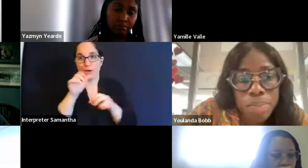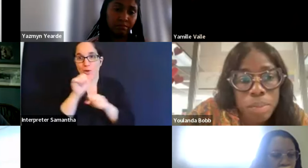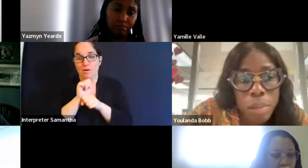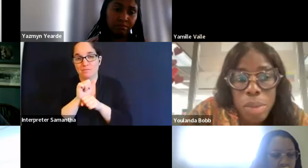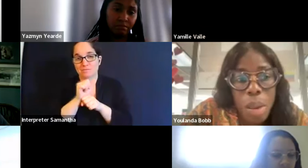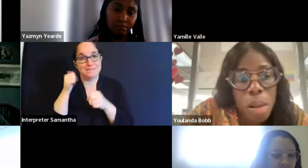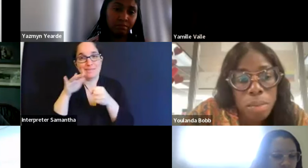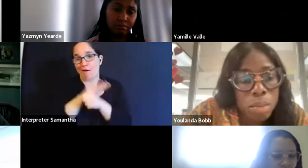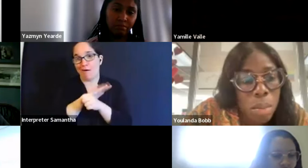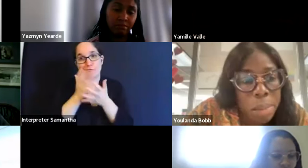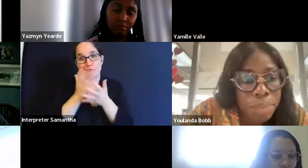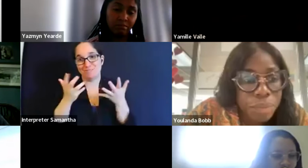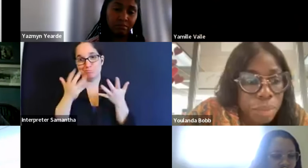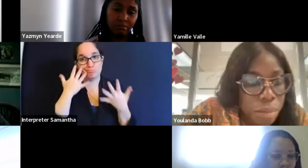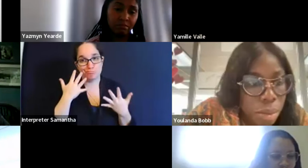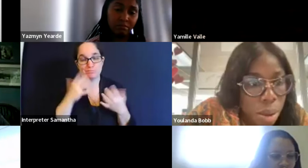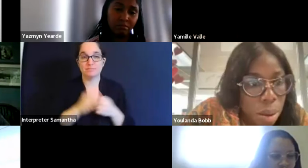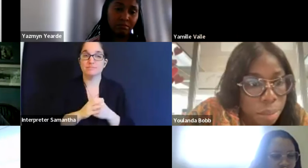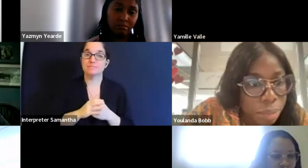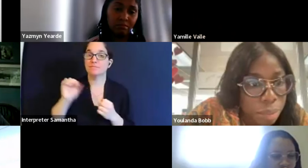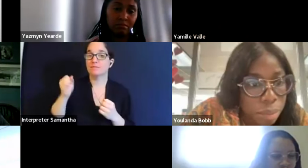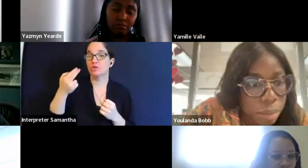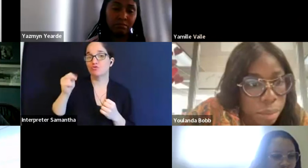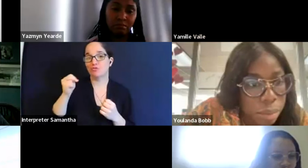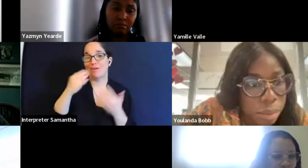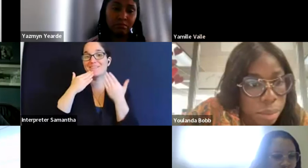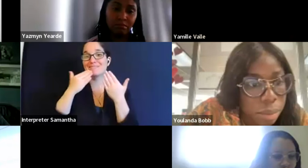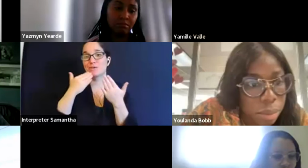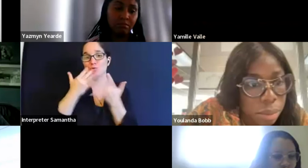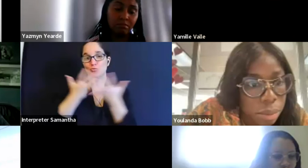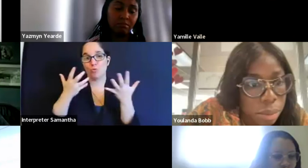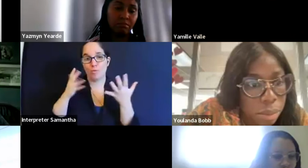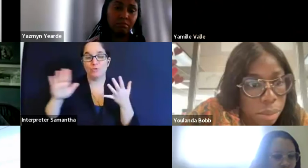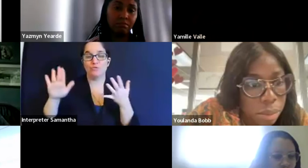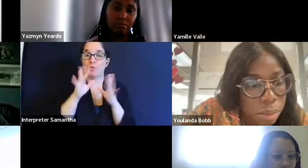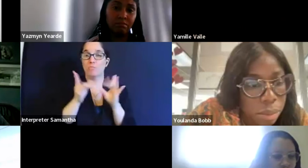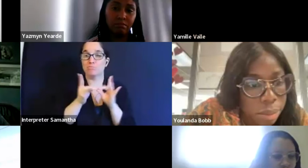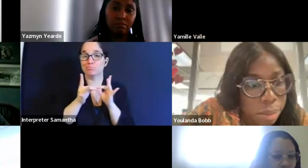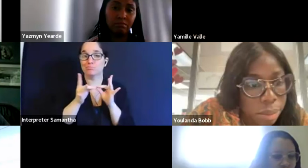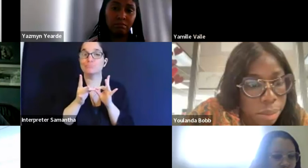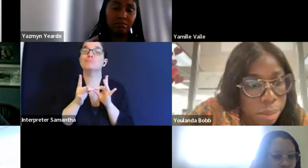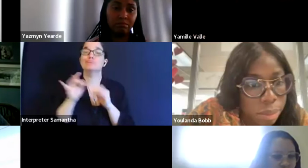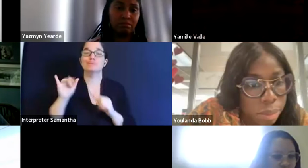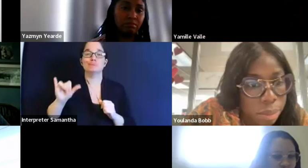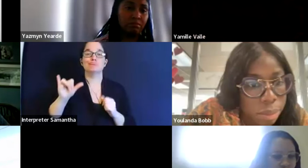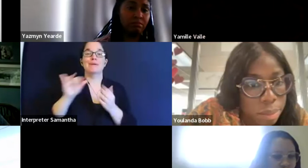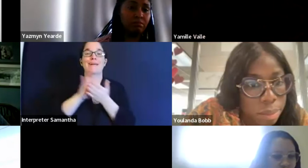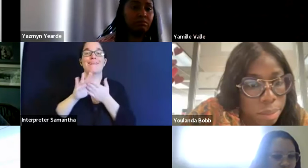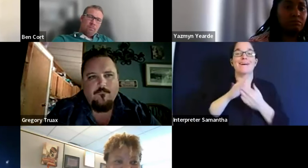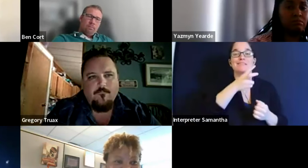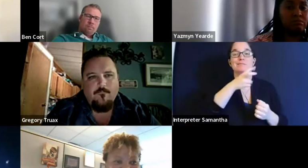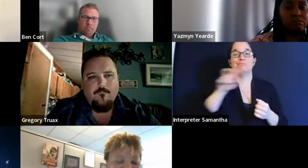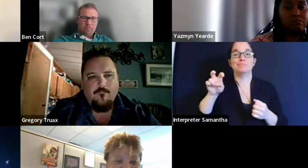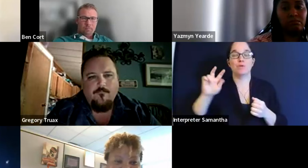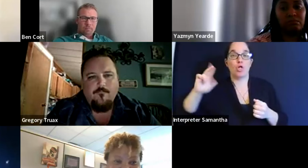Thank you for that. And I think, again, this is also a good segue into our next presentation that's